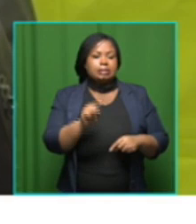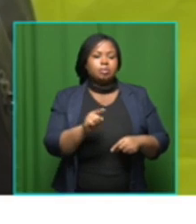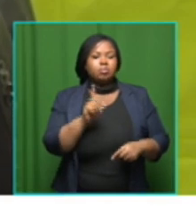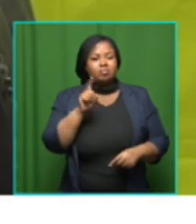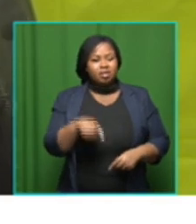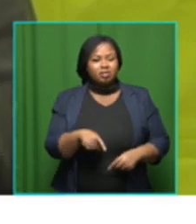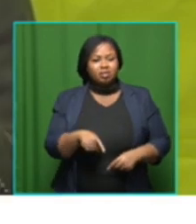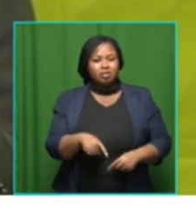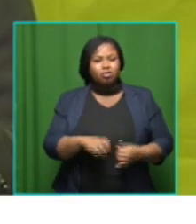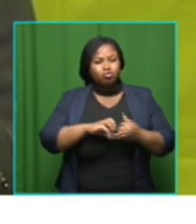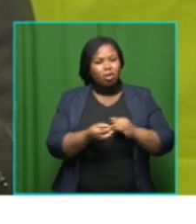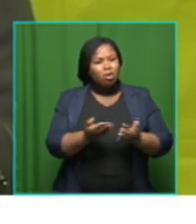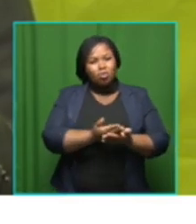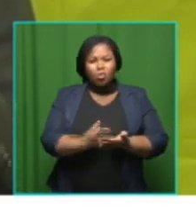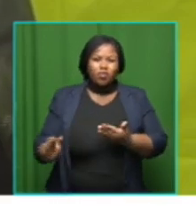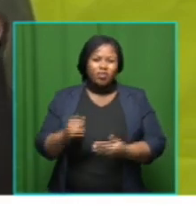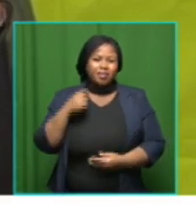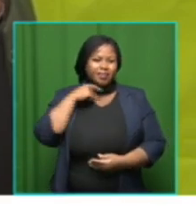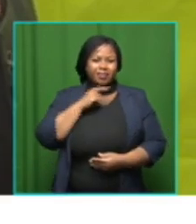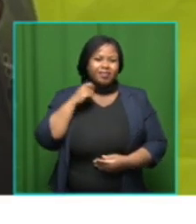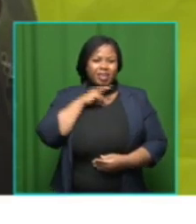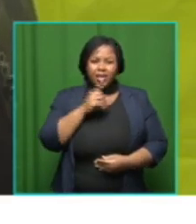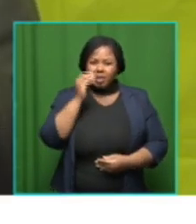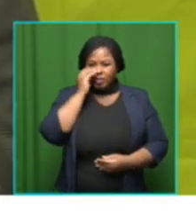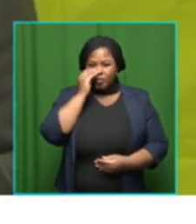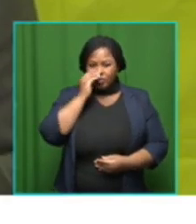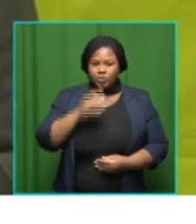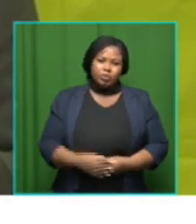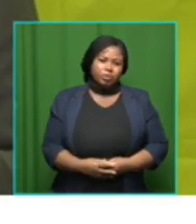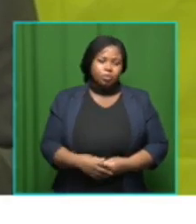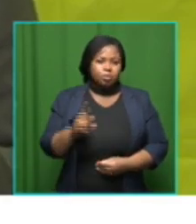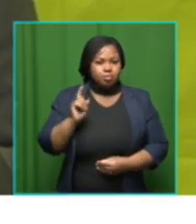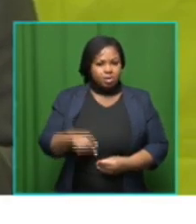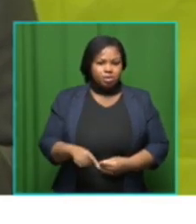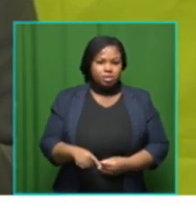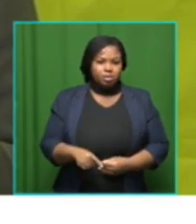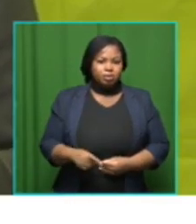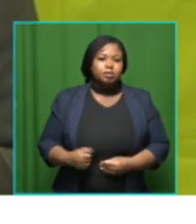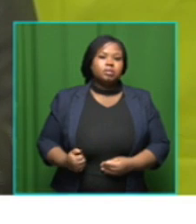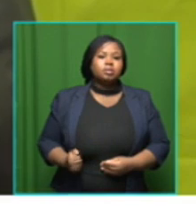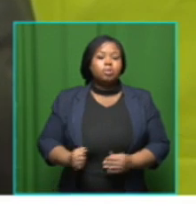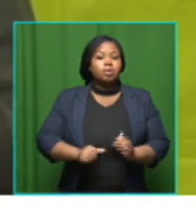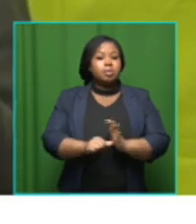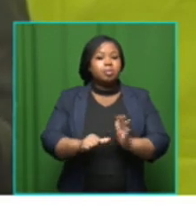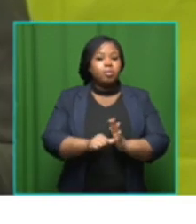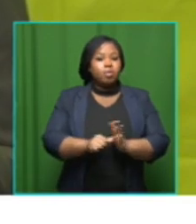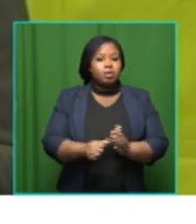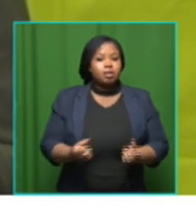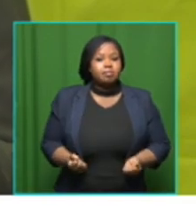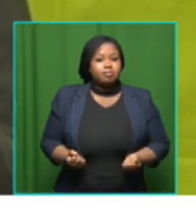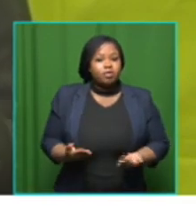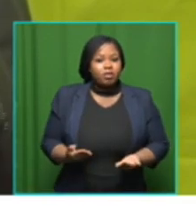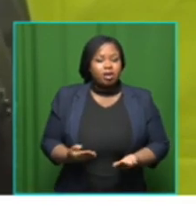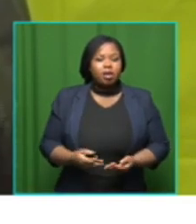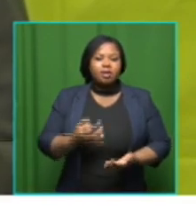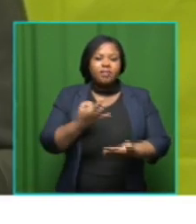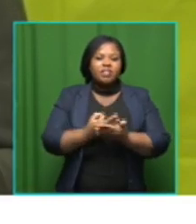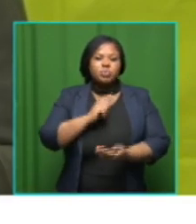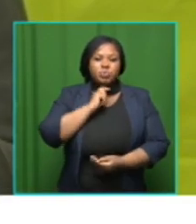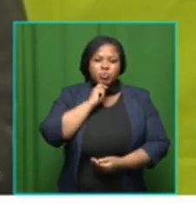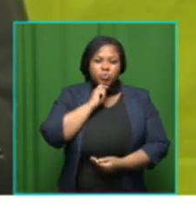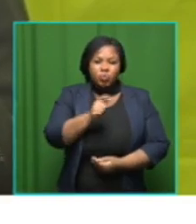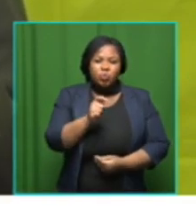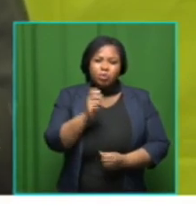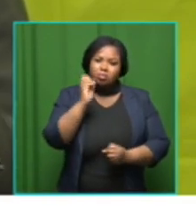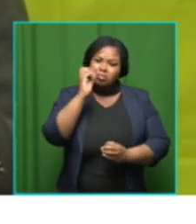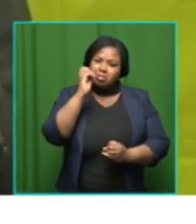think we owe it to ourselves that we have to do, particularly provide facts. Provide